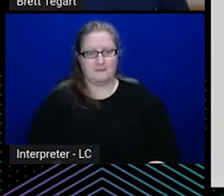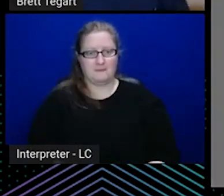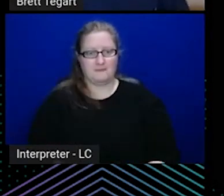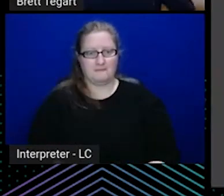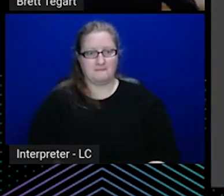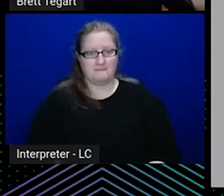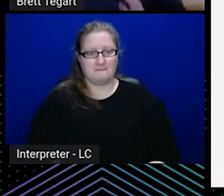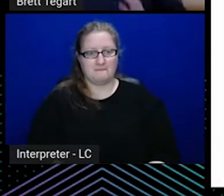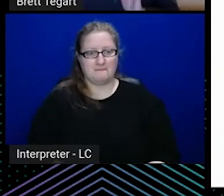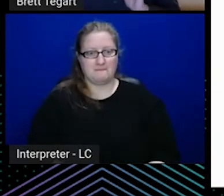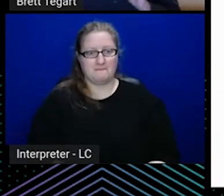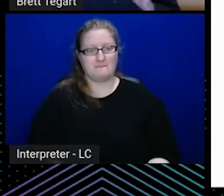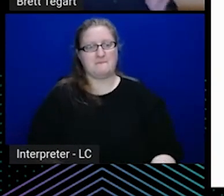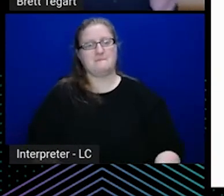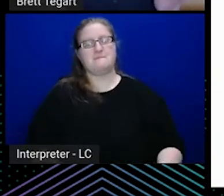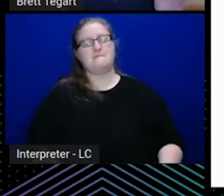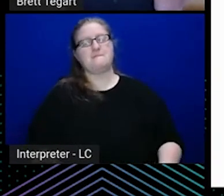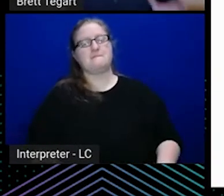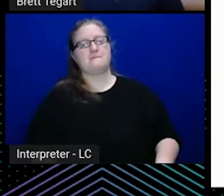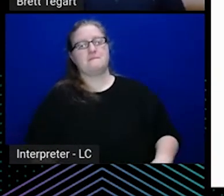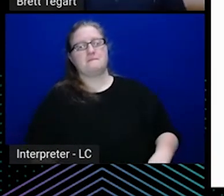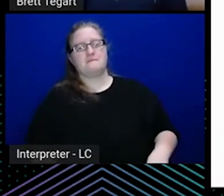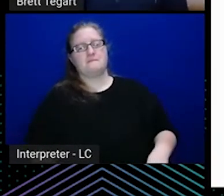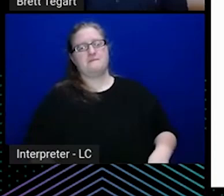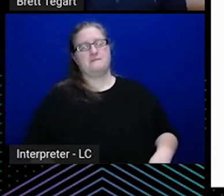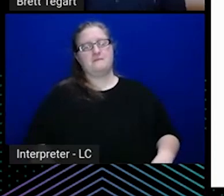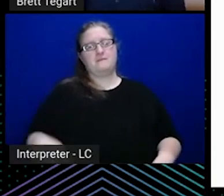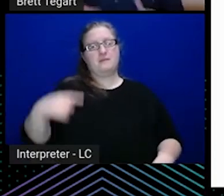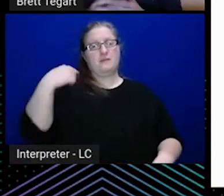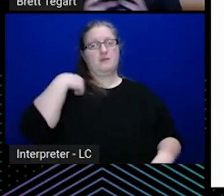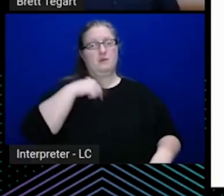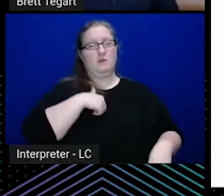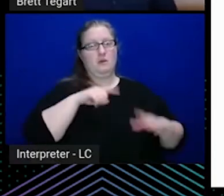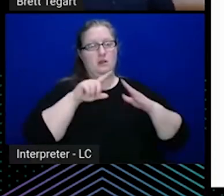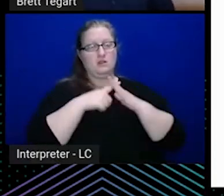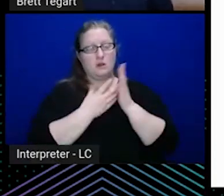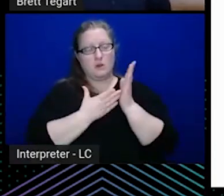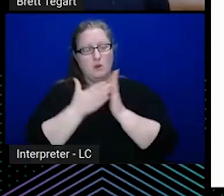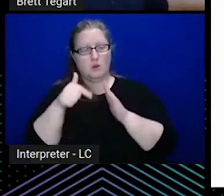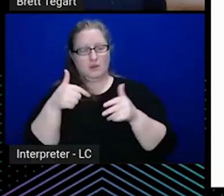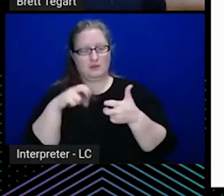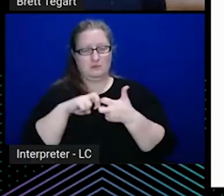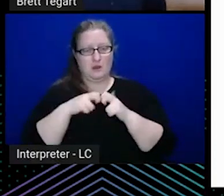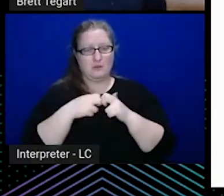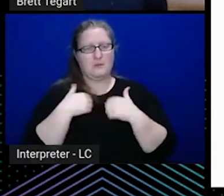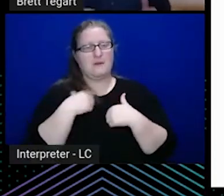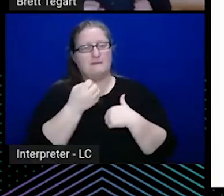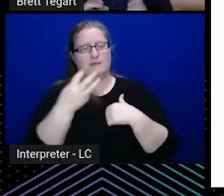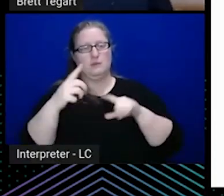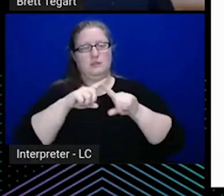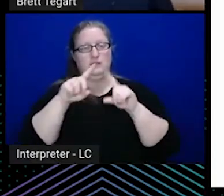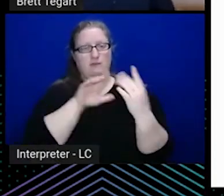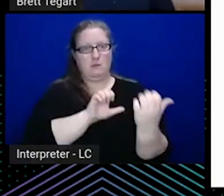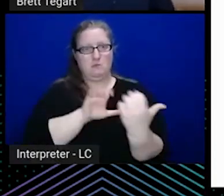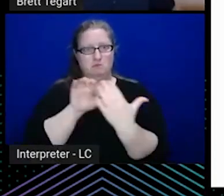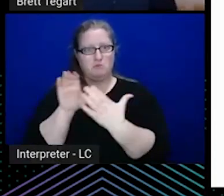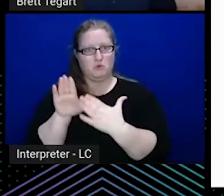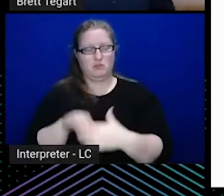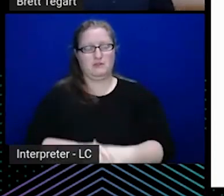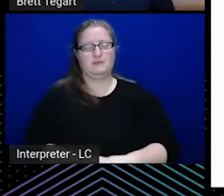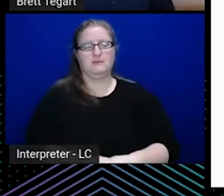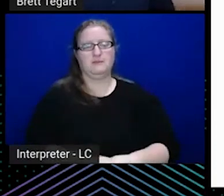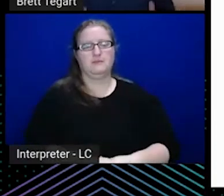right, so when we started looking at this problem, there are a couple different approaches you can take. One of the major ones is